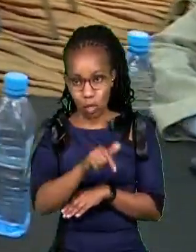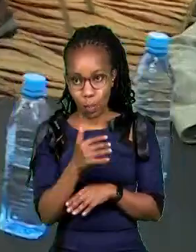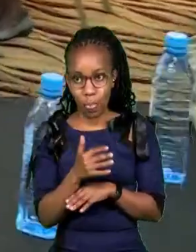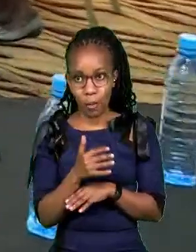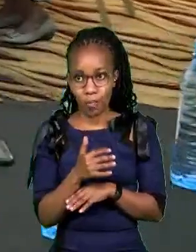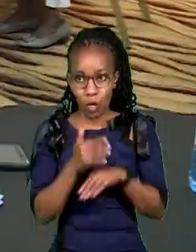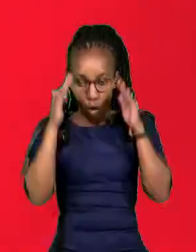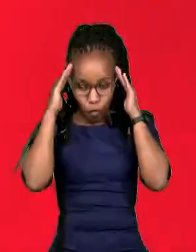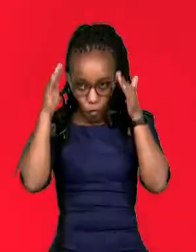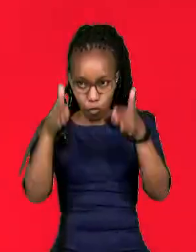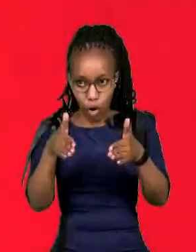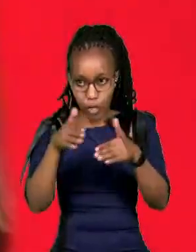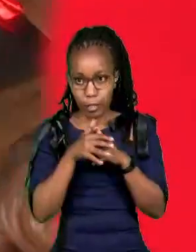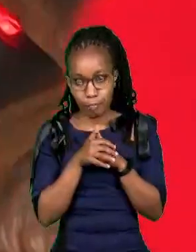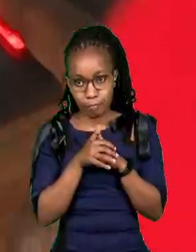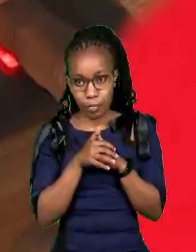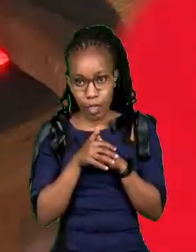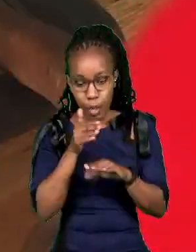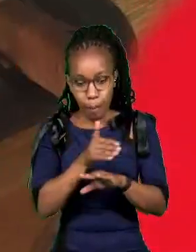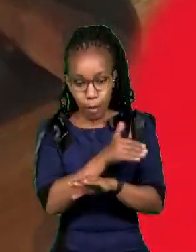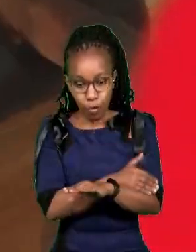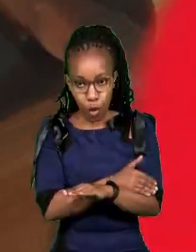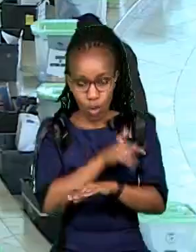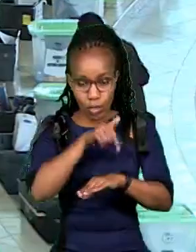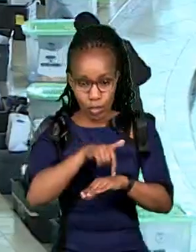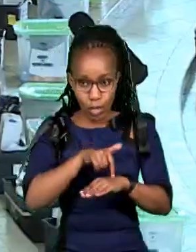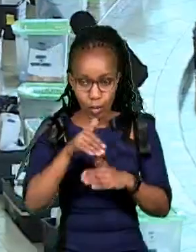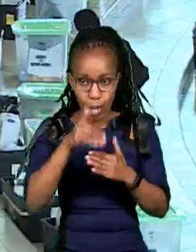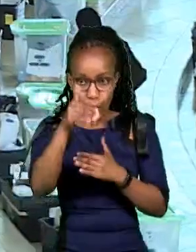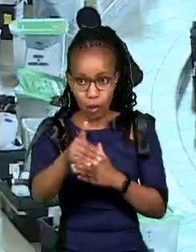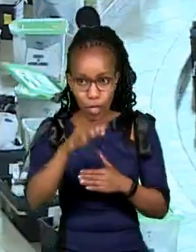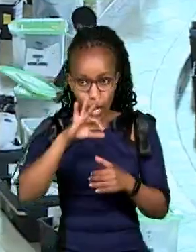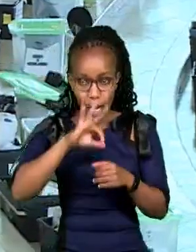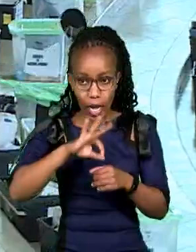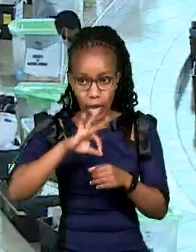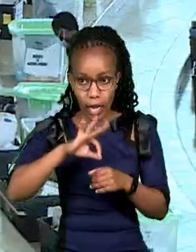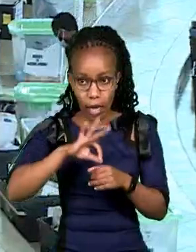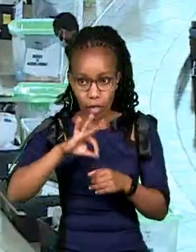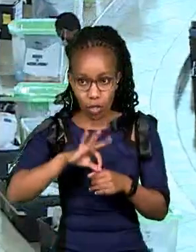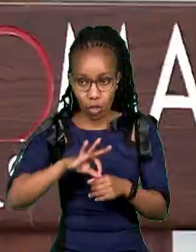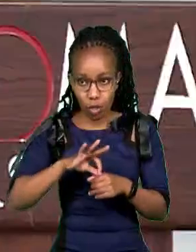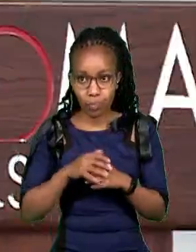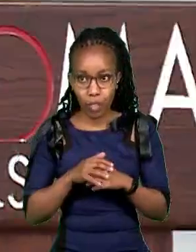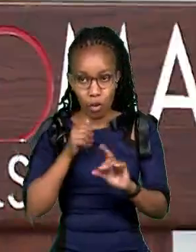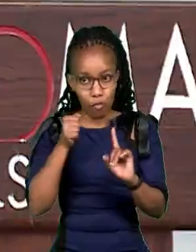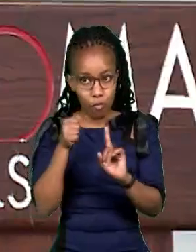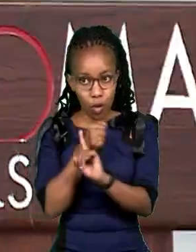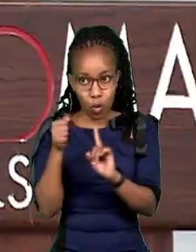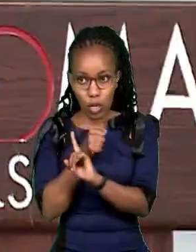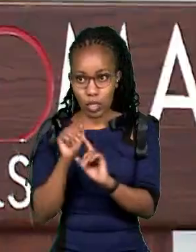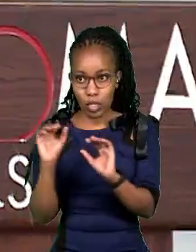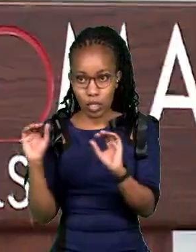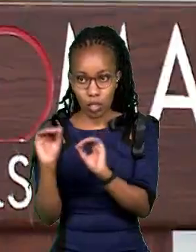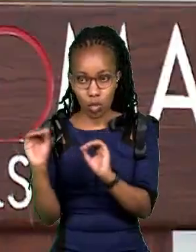its commitment before, during and after the general elections with no attachment to any kind of violence. We need